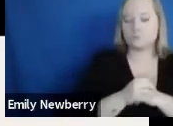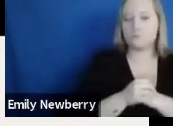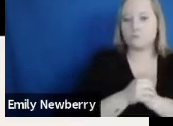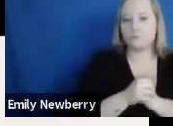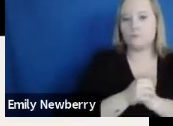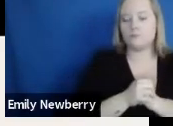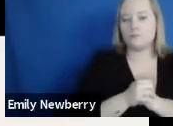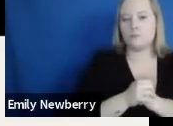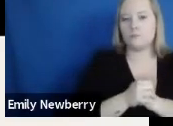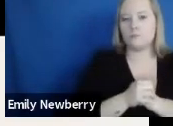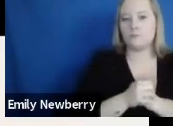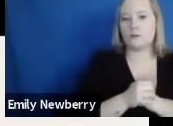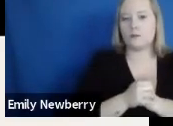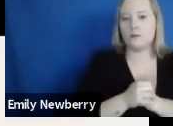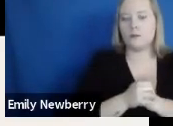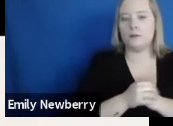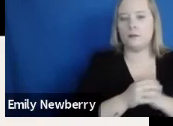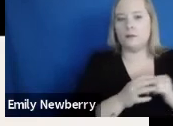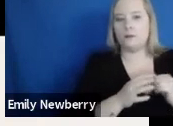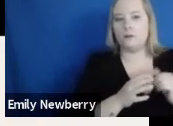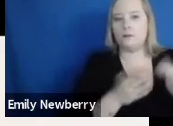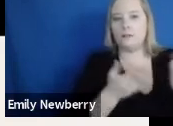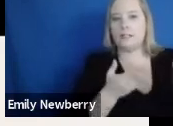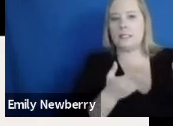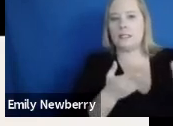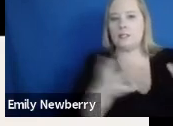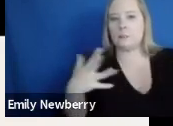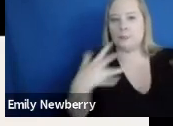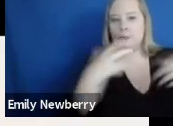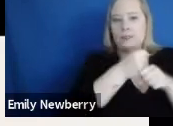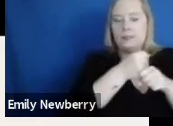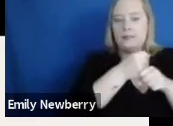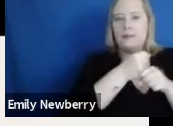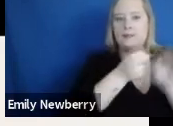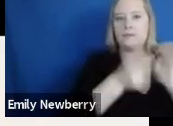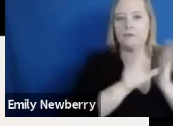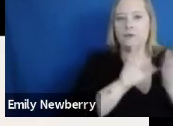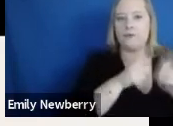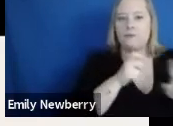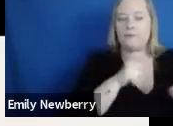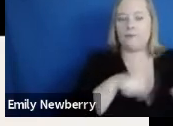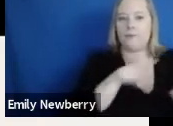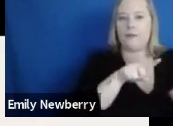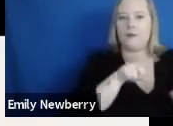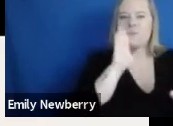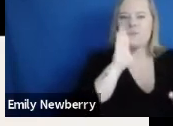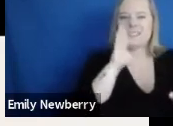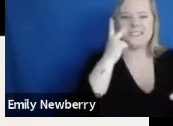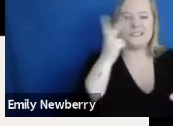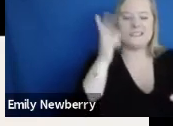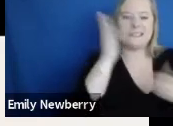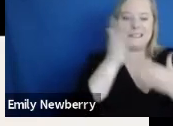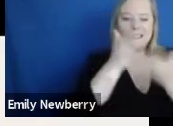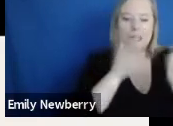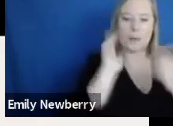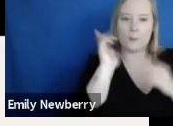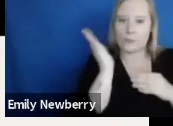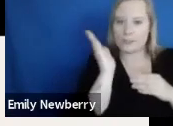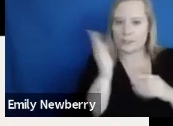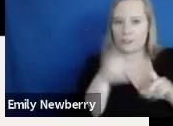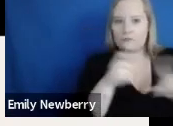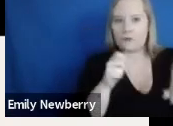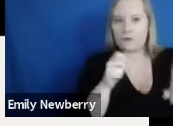Here's a brief overview of what you'll see there. You'll see some presentations from Dr. Carletta